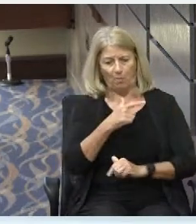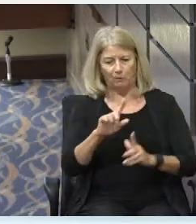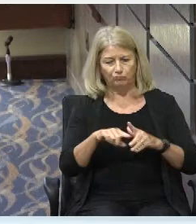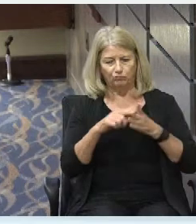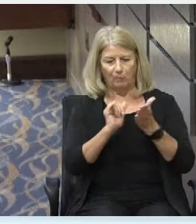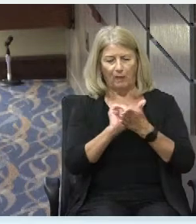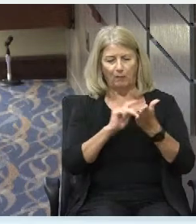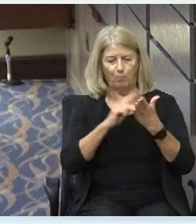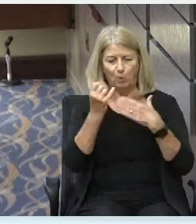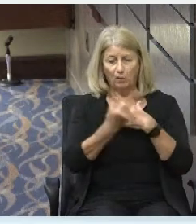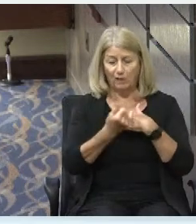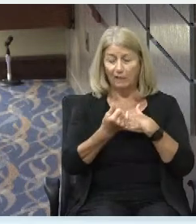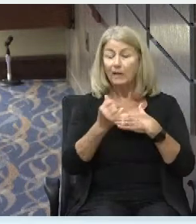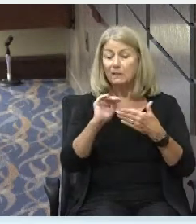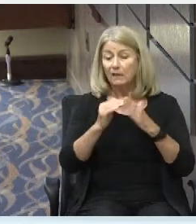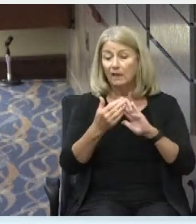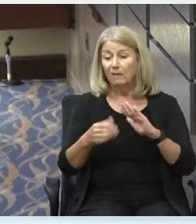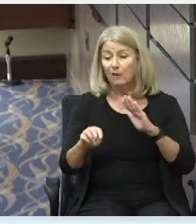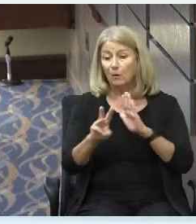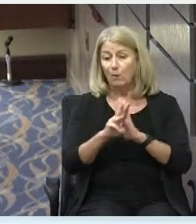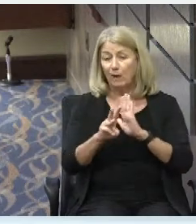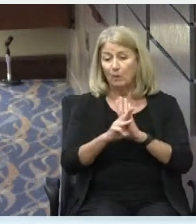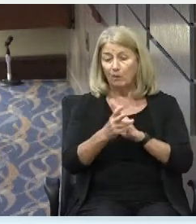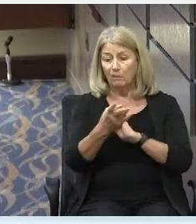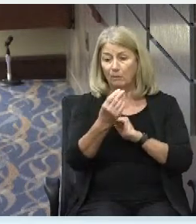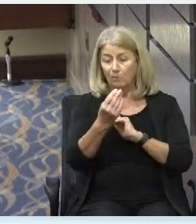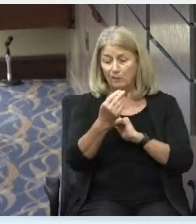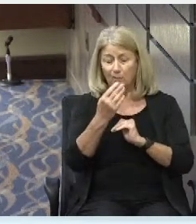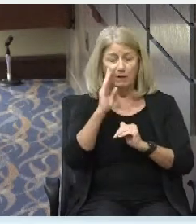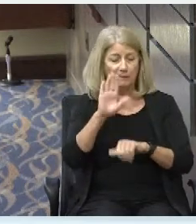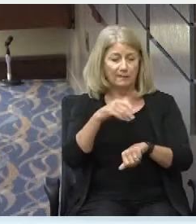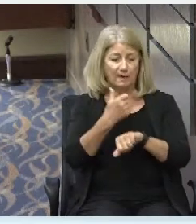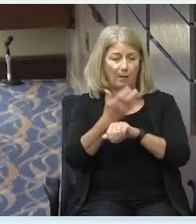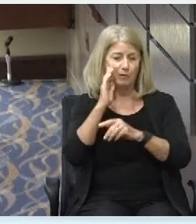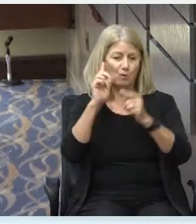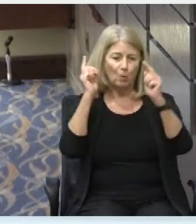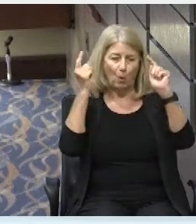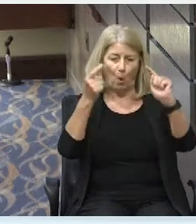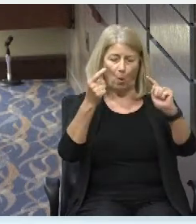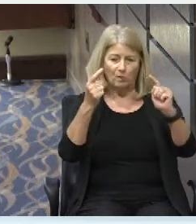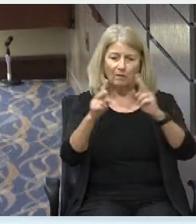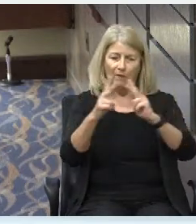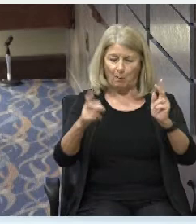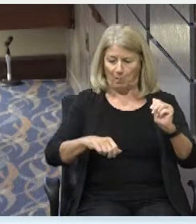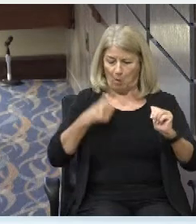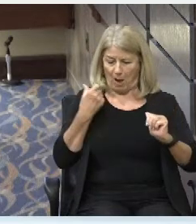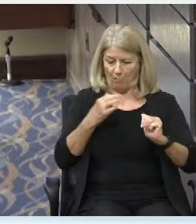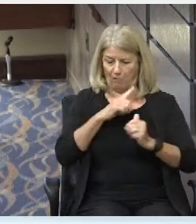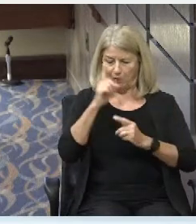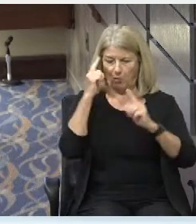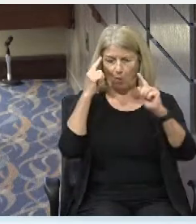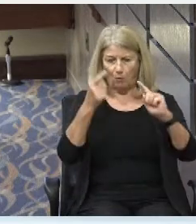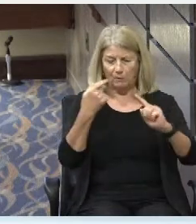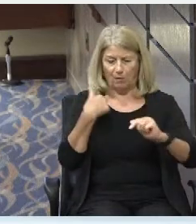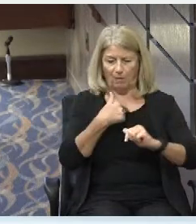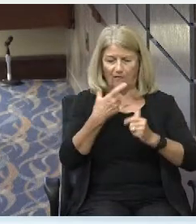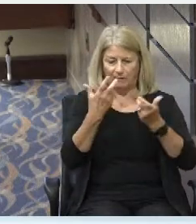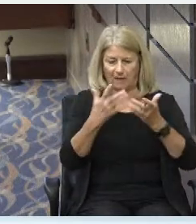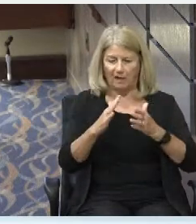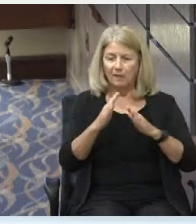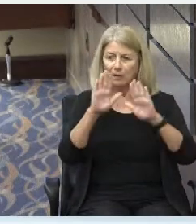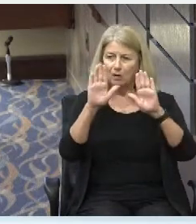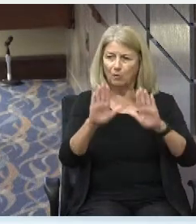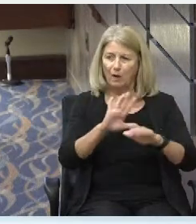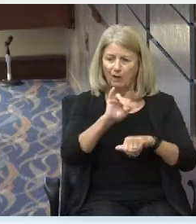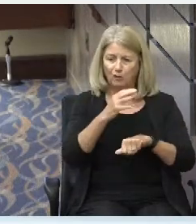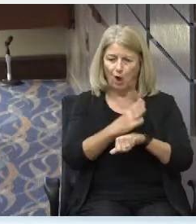the City of Waco core team and Open Cities set these goals. Very proud of those goals, and I think that we've done a great job, and Open Cities has done a